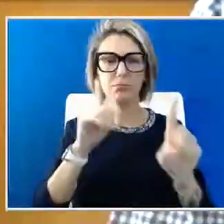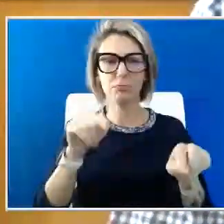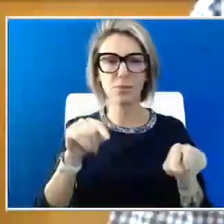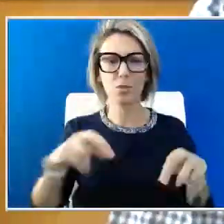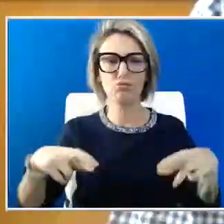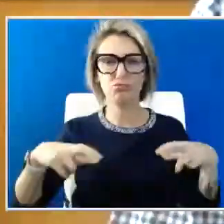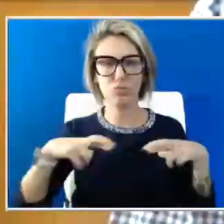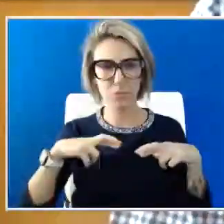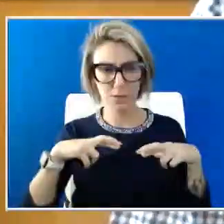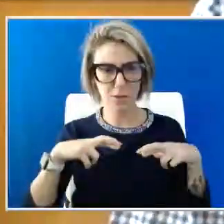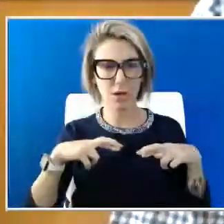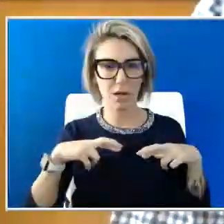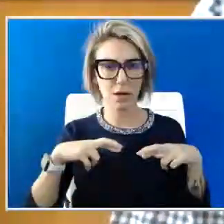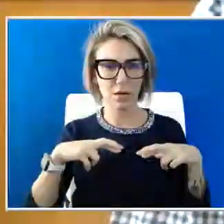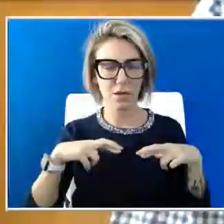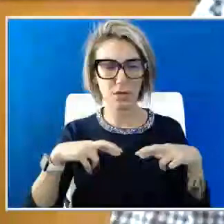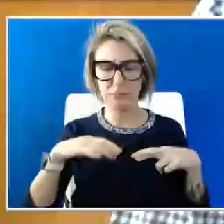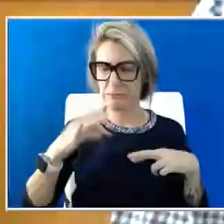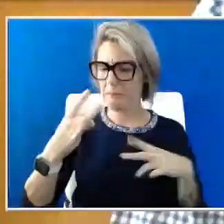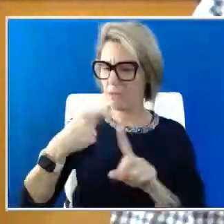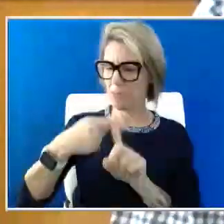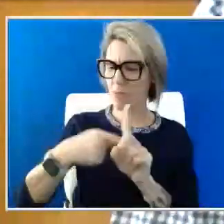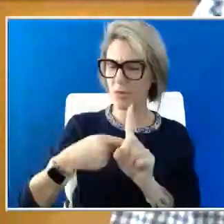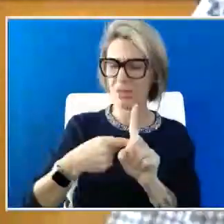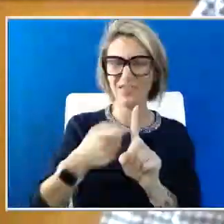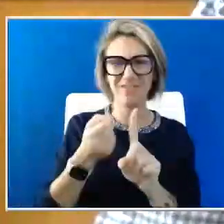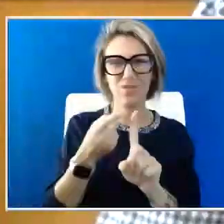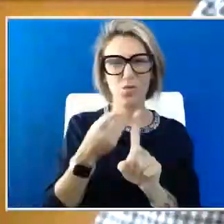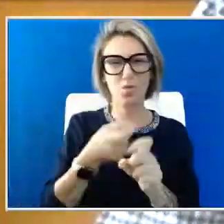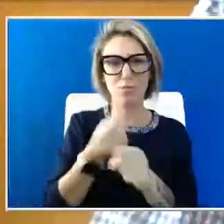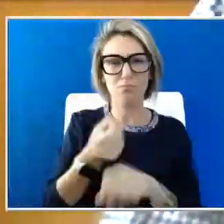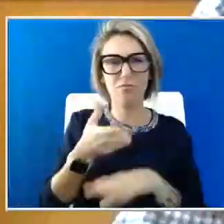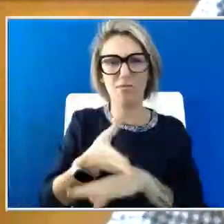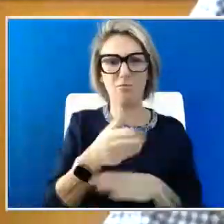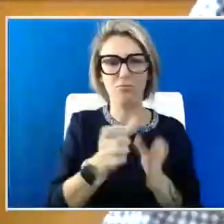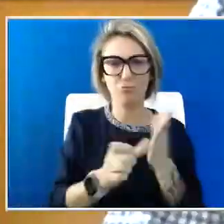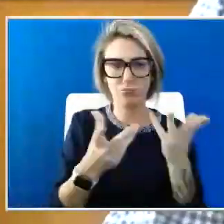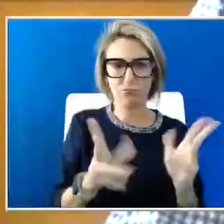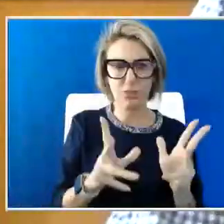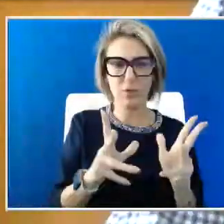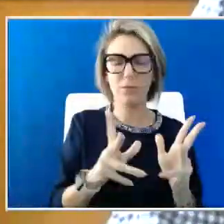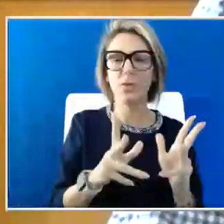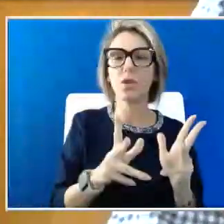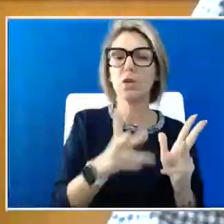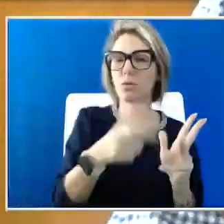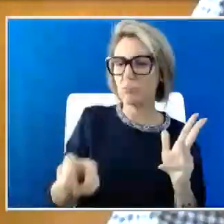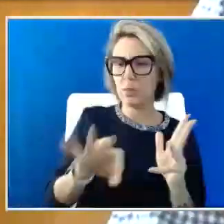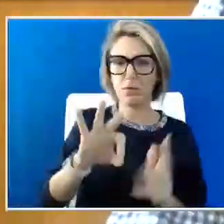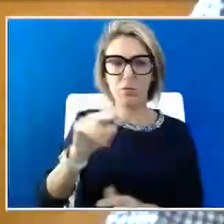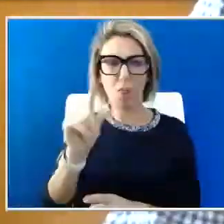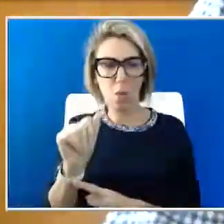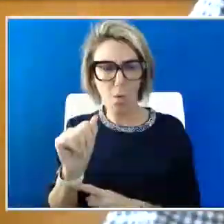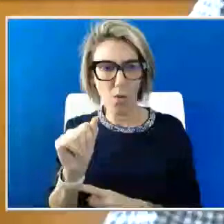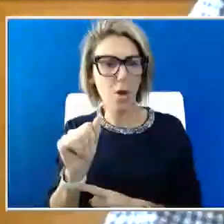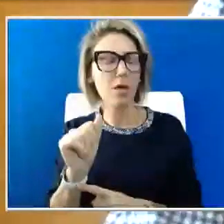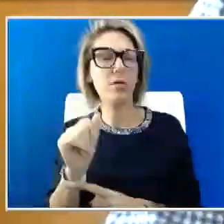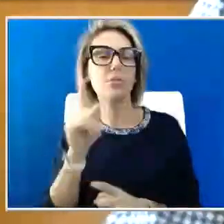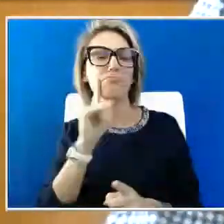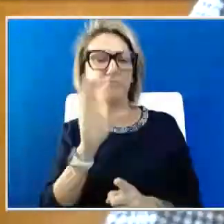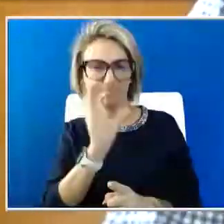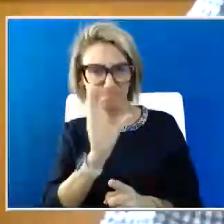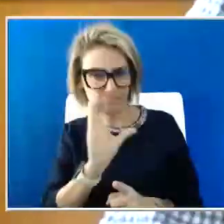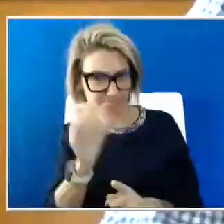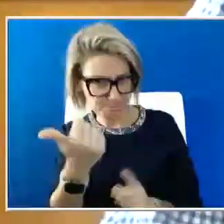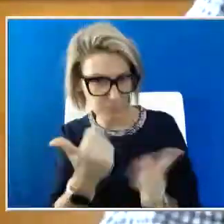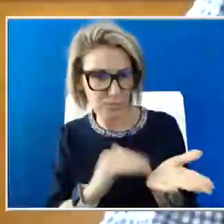retired like 18 months, a couple of years after my surgery. We went to Florida. So I went to a couple other